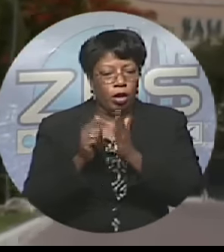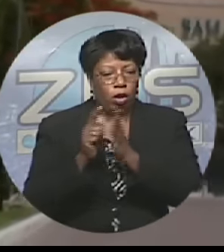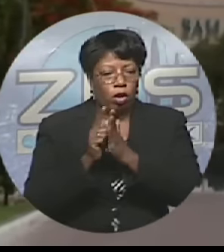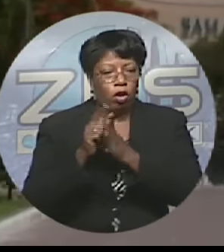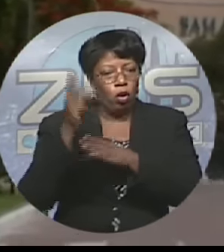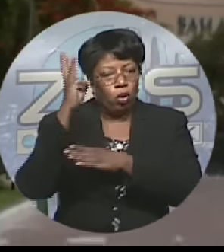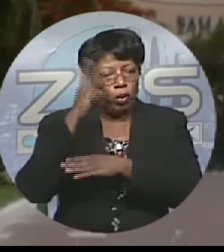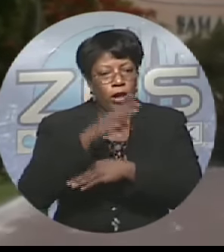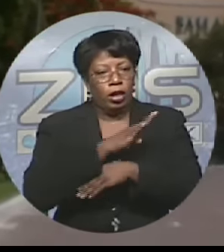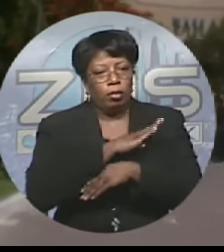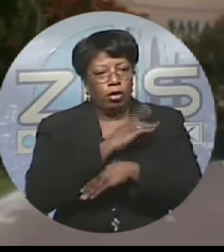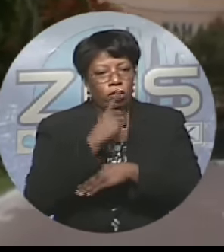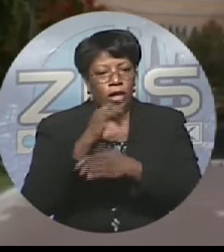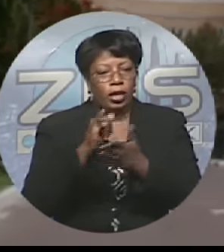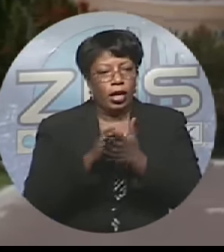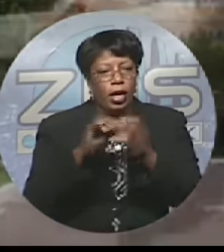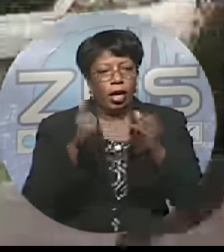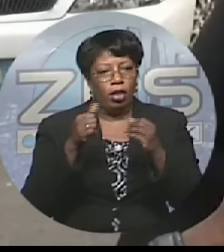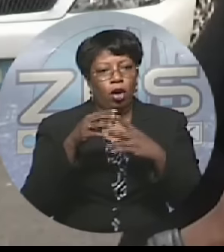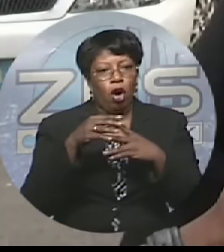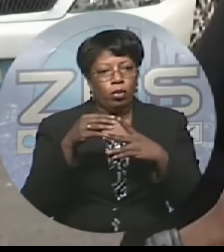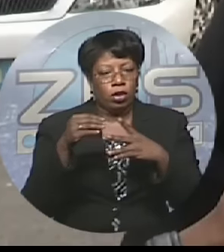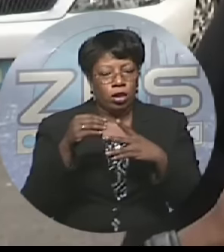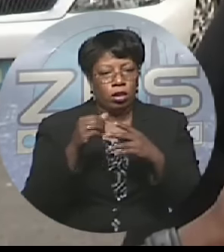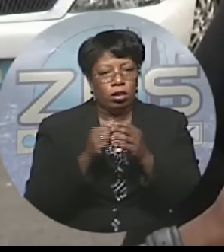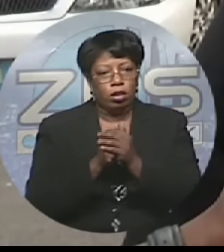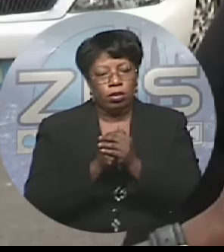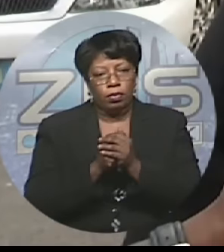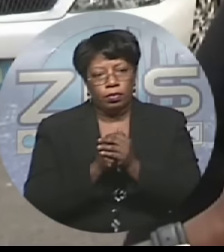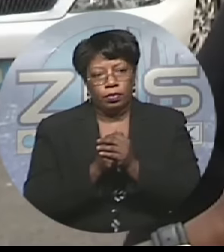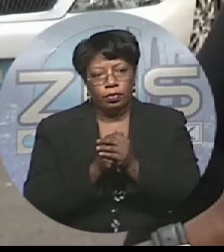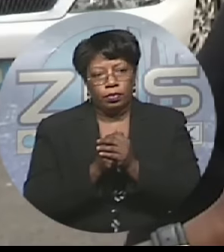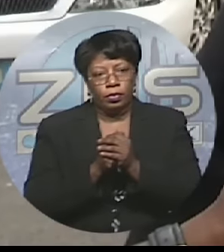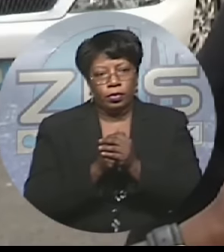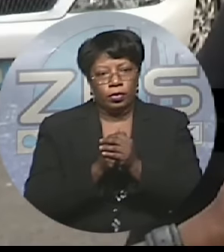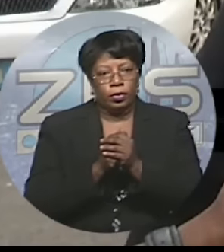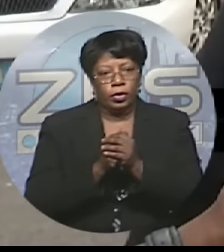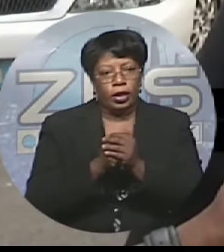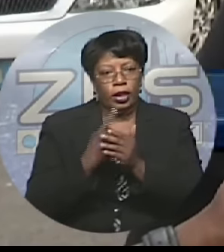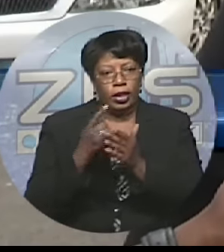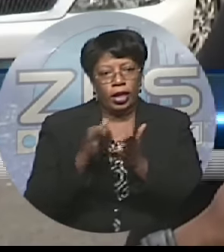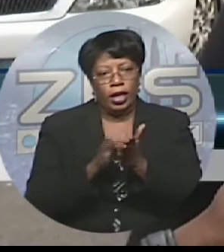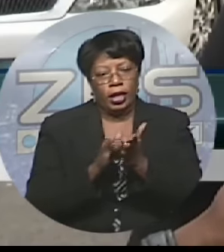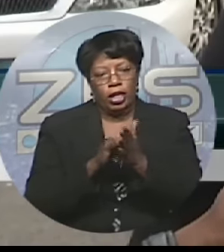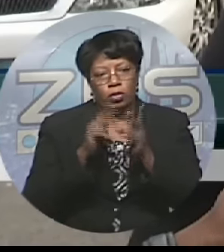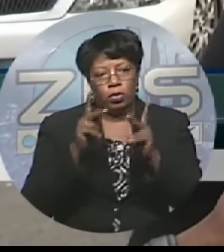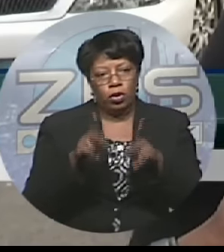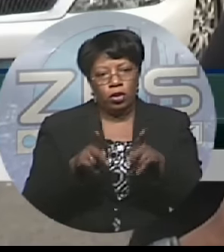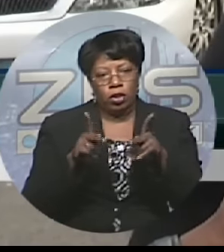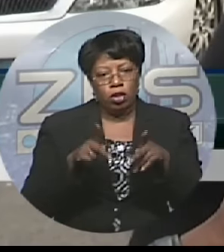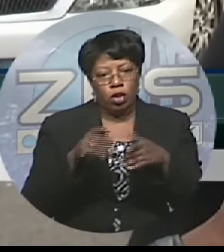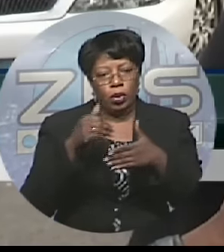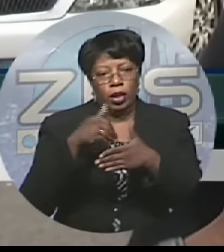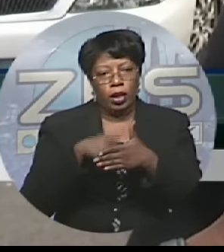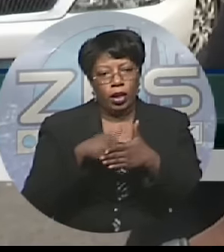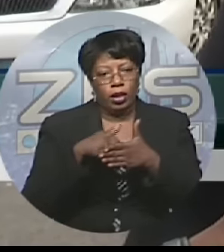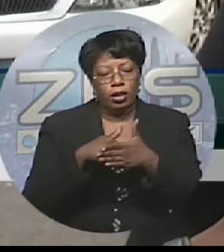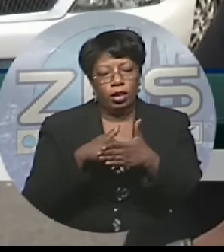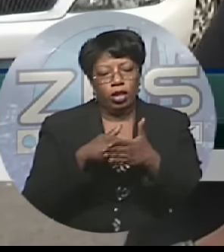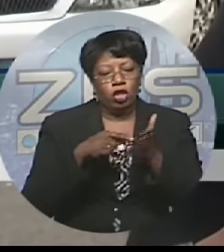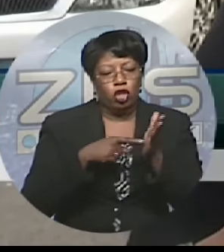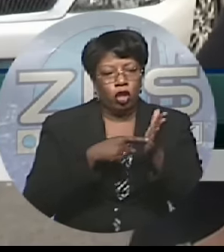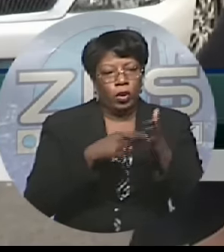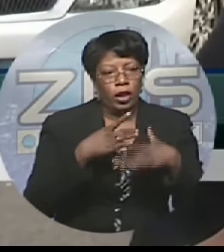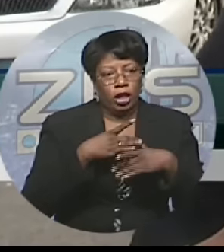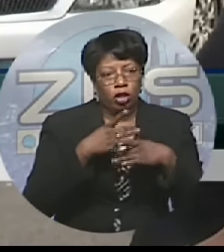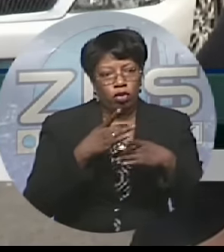Munro said there are many options. It's been said that there has been a beauty parade of persons going and expressing interest. Some of it